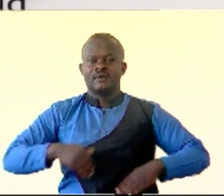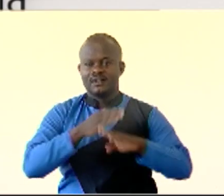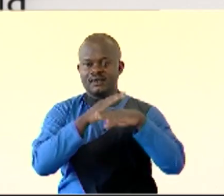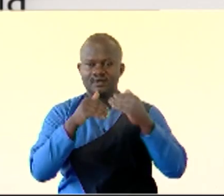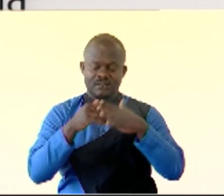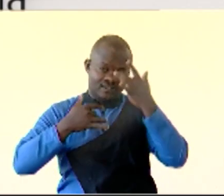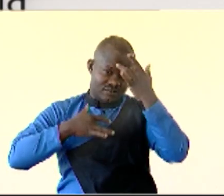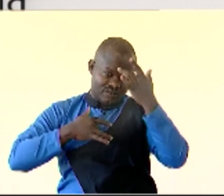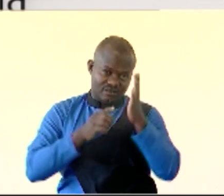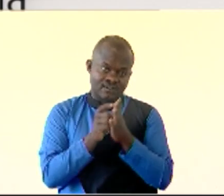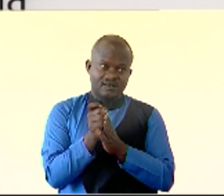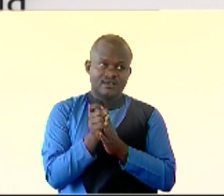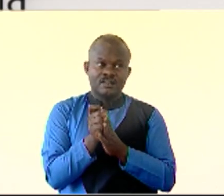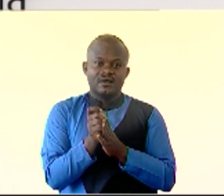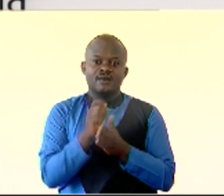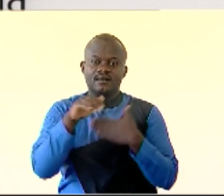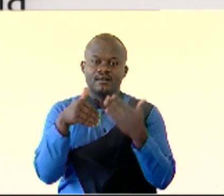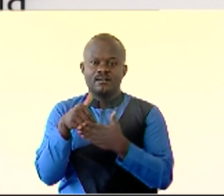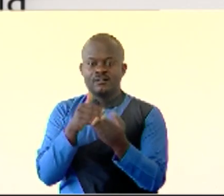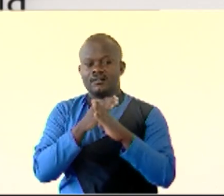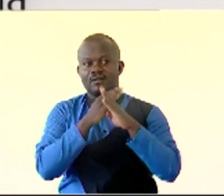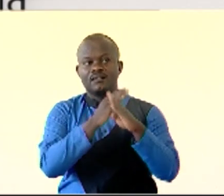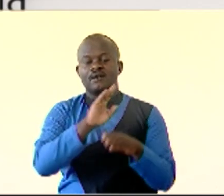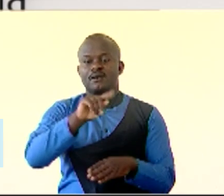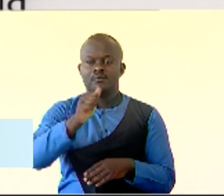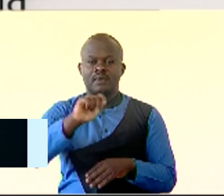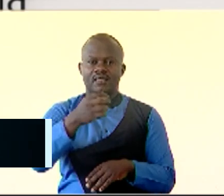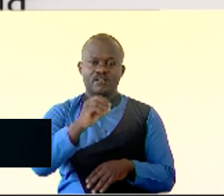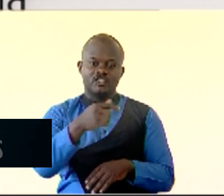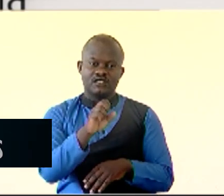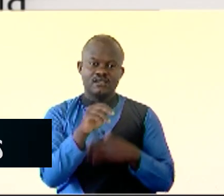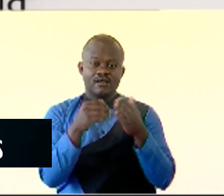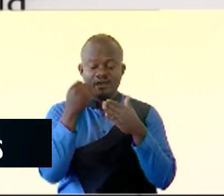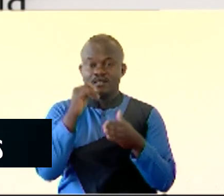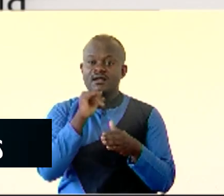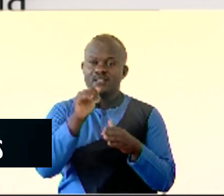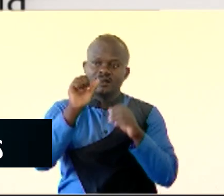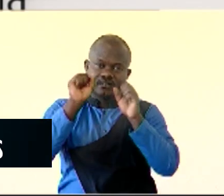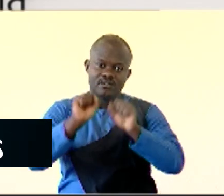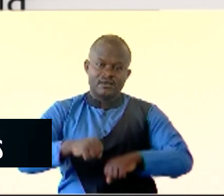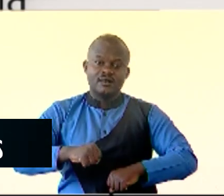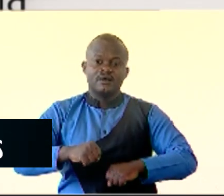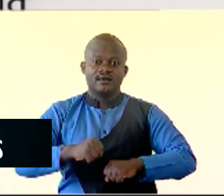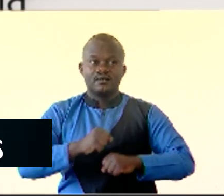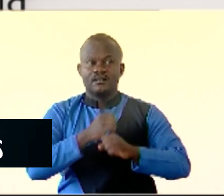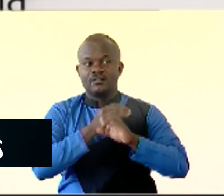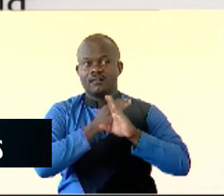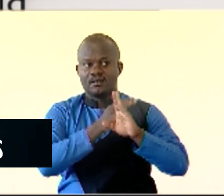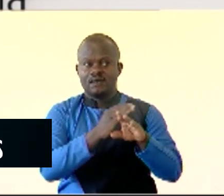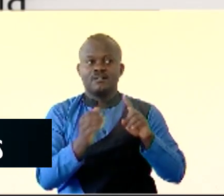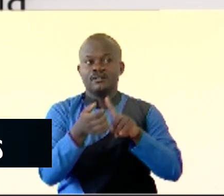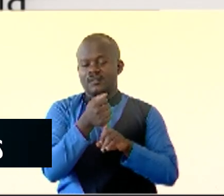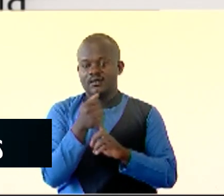infections, defending the body against pathogen, disease-causing agent. If they don't encounter this